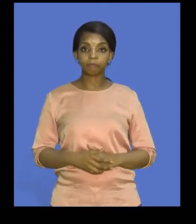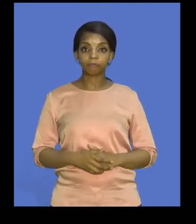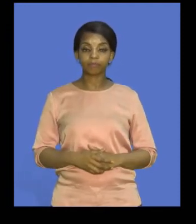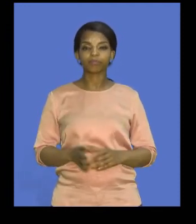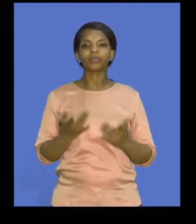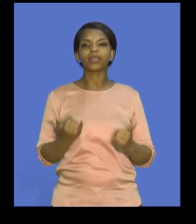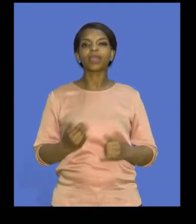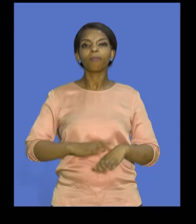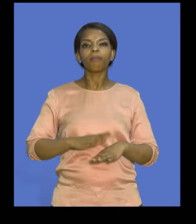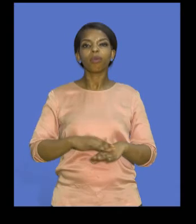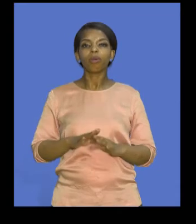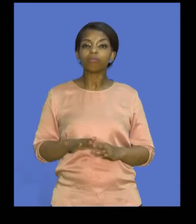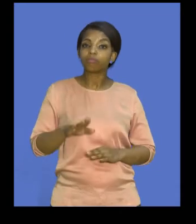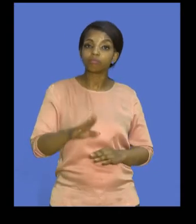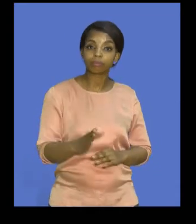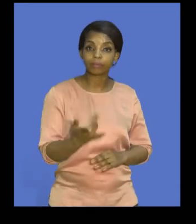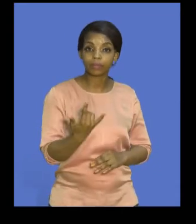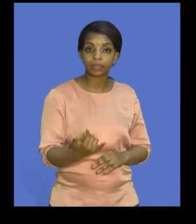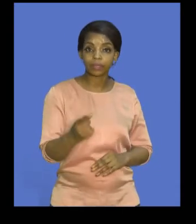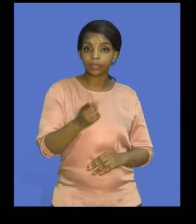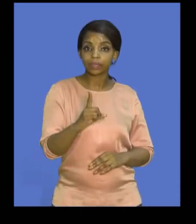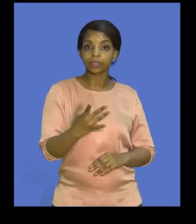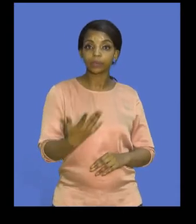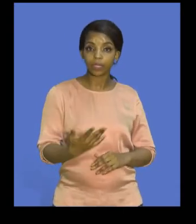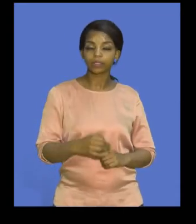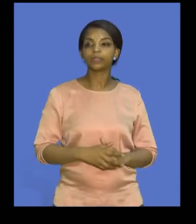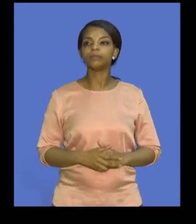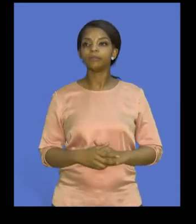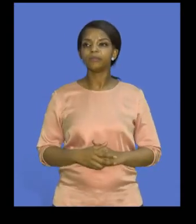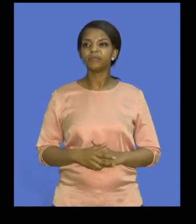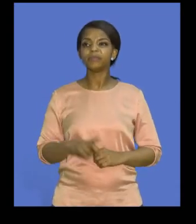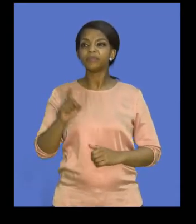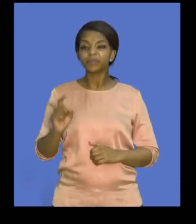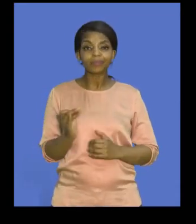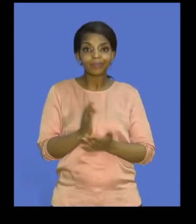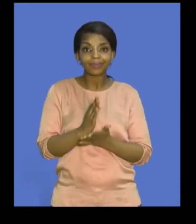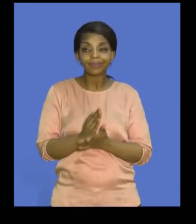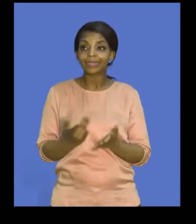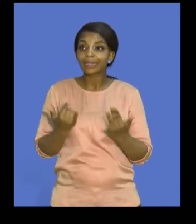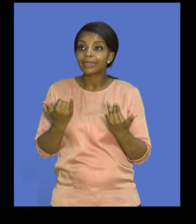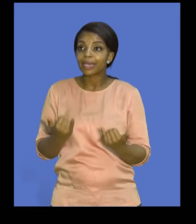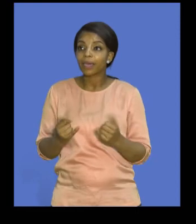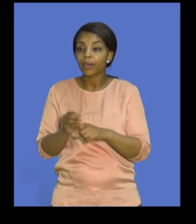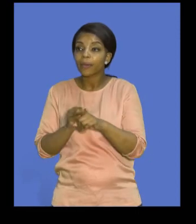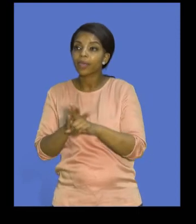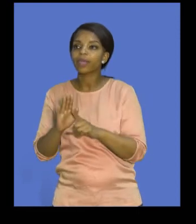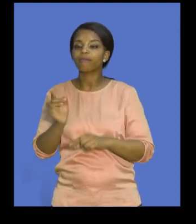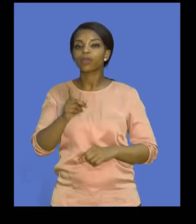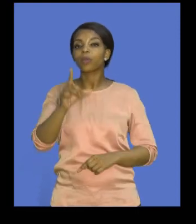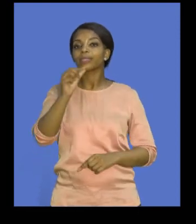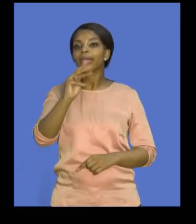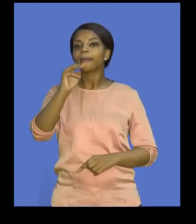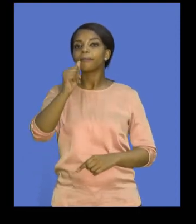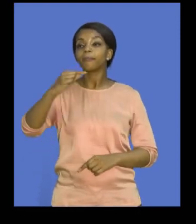further, this is the main thing. So the factors that affect the magnitude and direction of the force exerted on a point charge